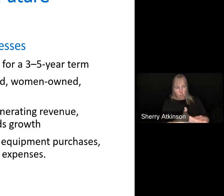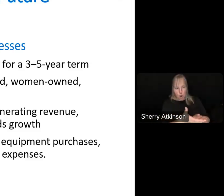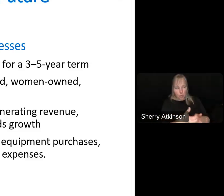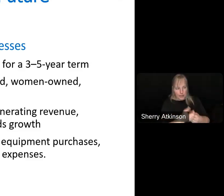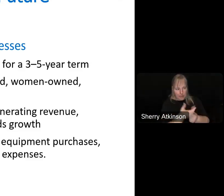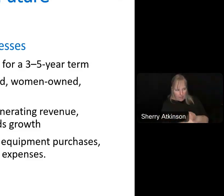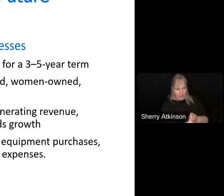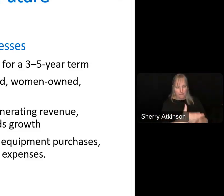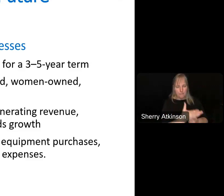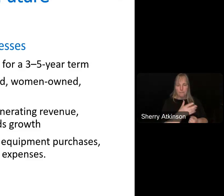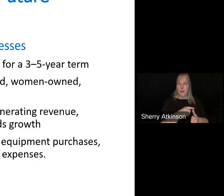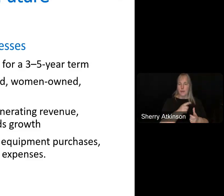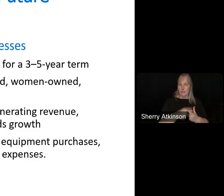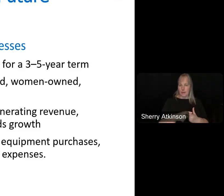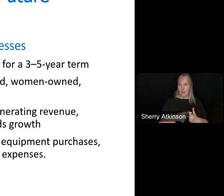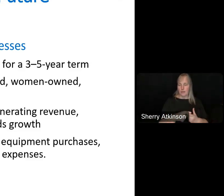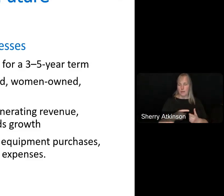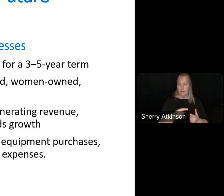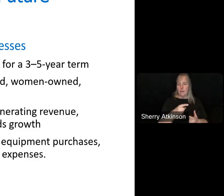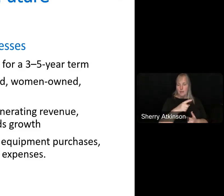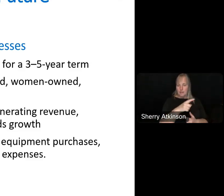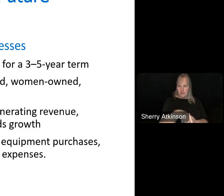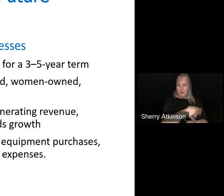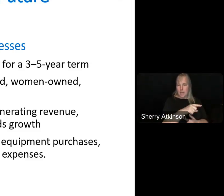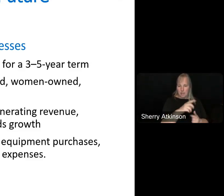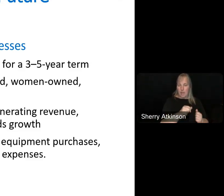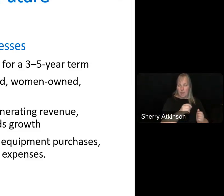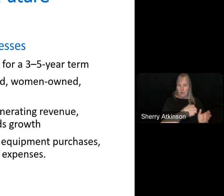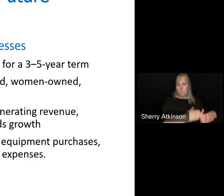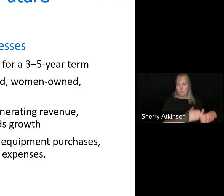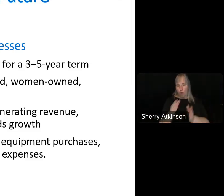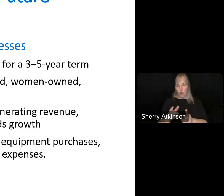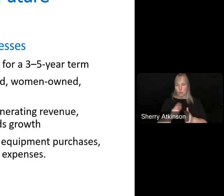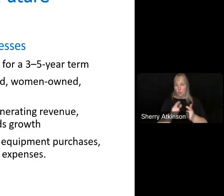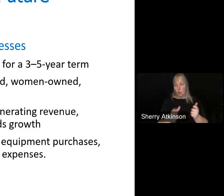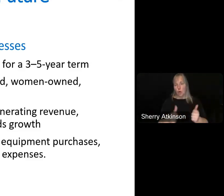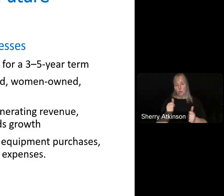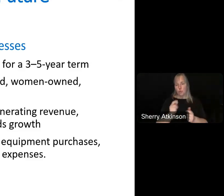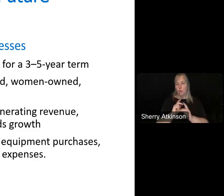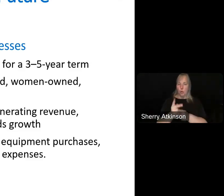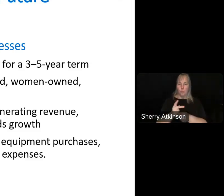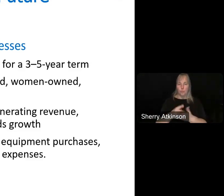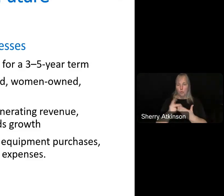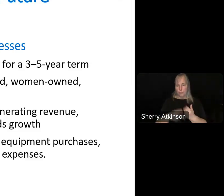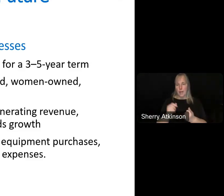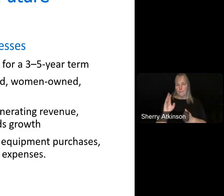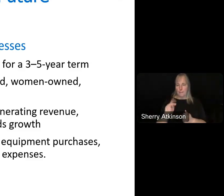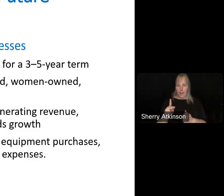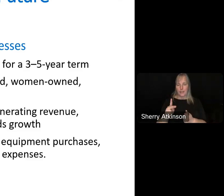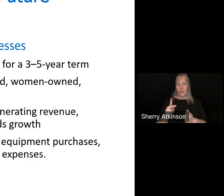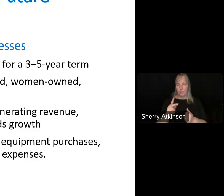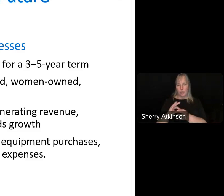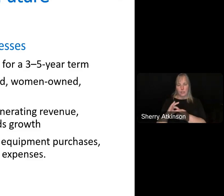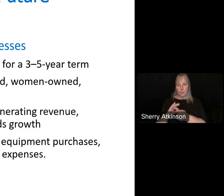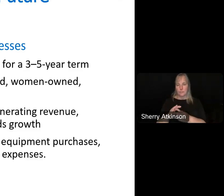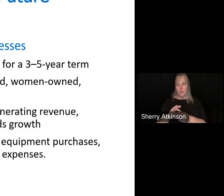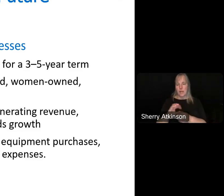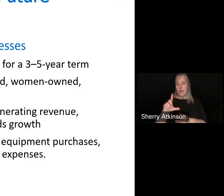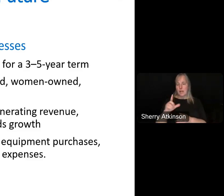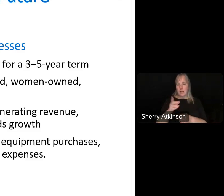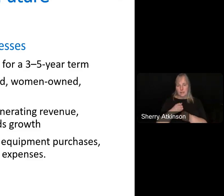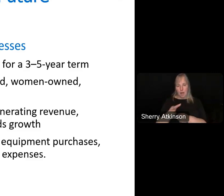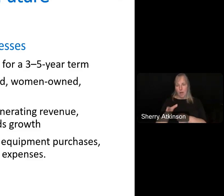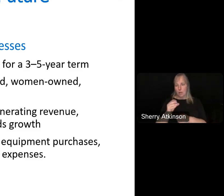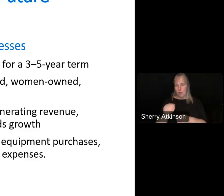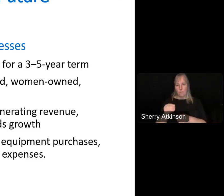and then they kind of can move on to larger loan programs and or banking relationships, lines of credit. This is kind of like a first entry kind of